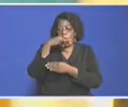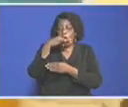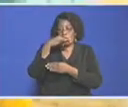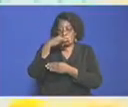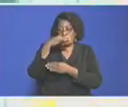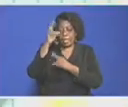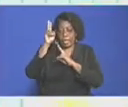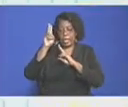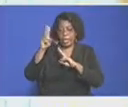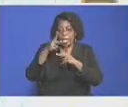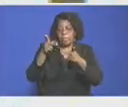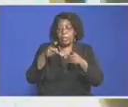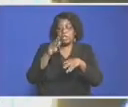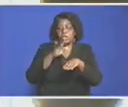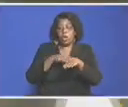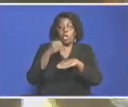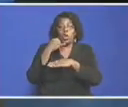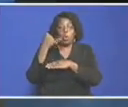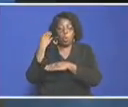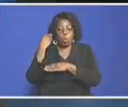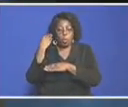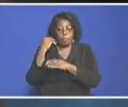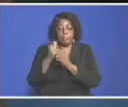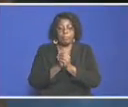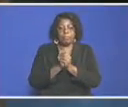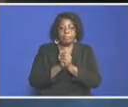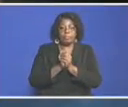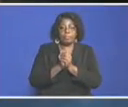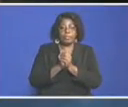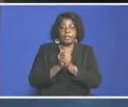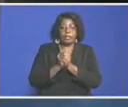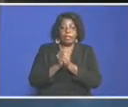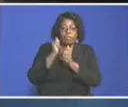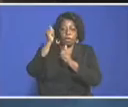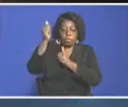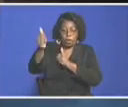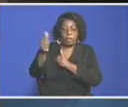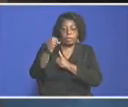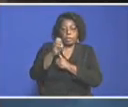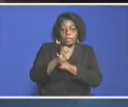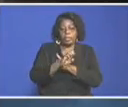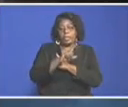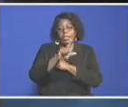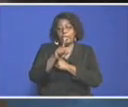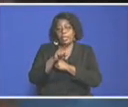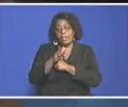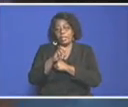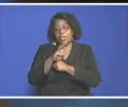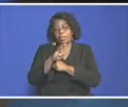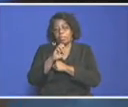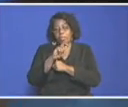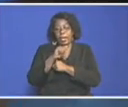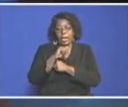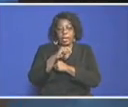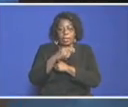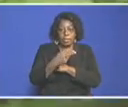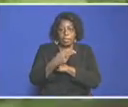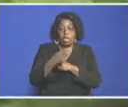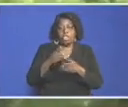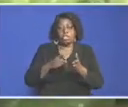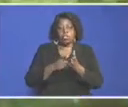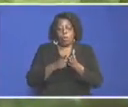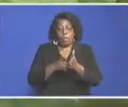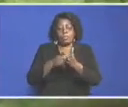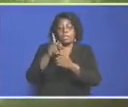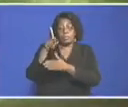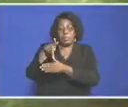a place she calls home. A few blocks down the road is the Elizabeth constituency, where Jo Beth Colby Davis represents the